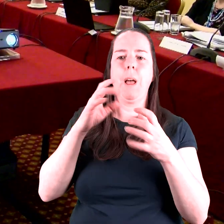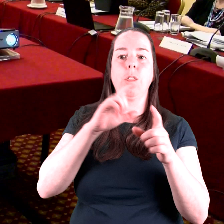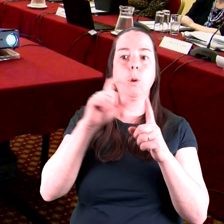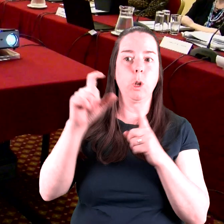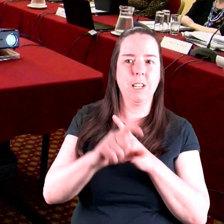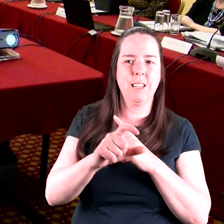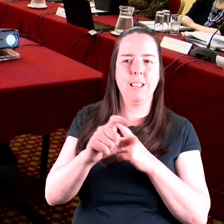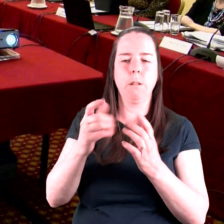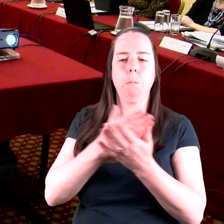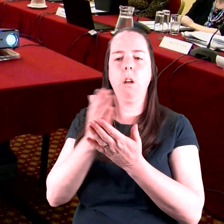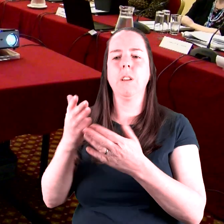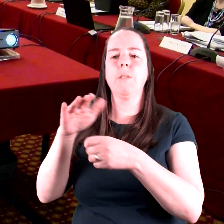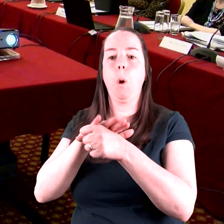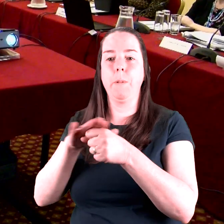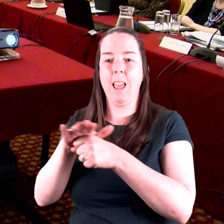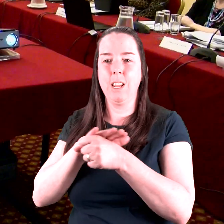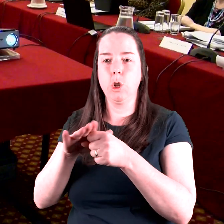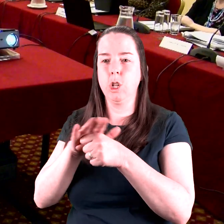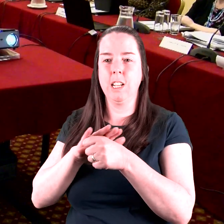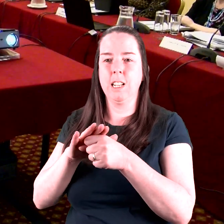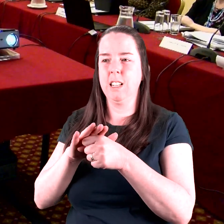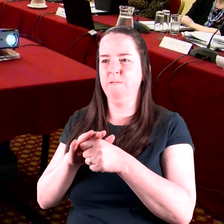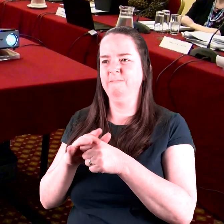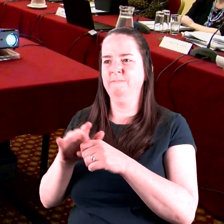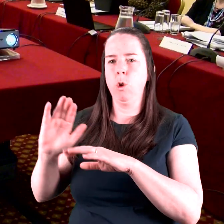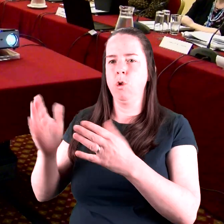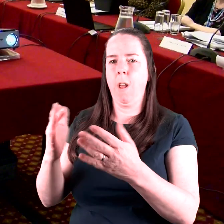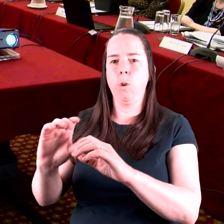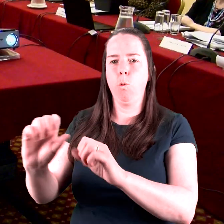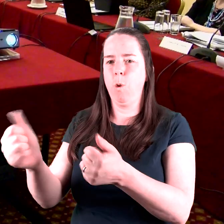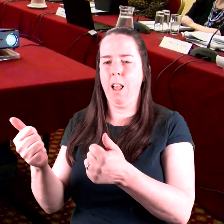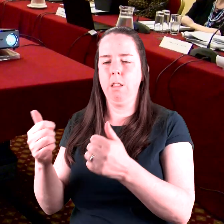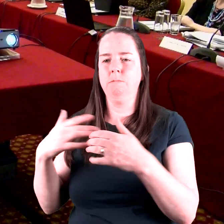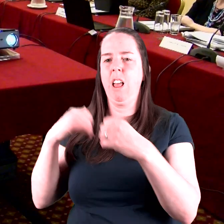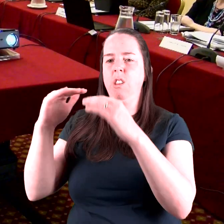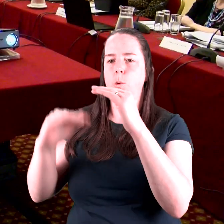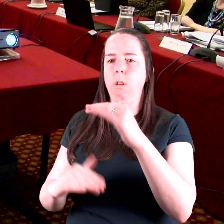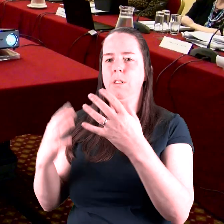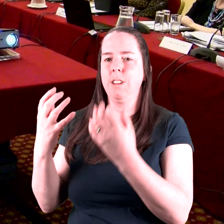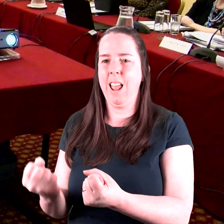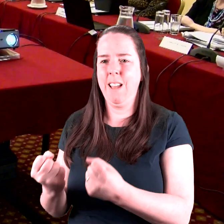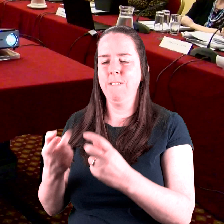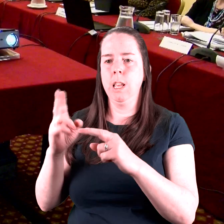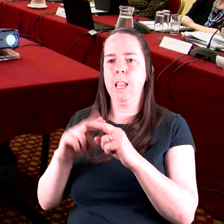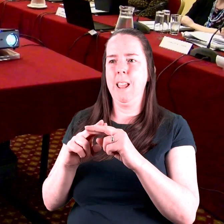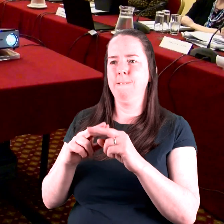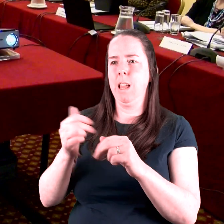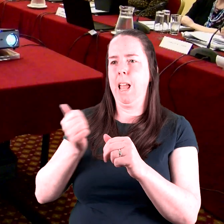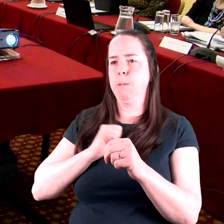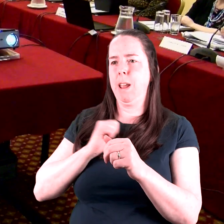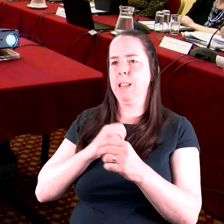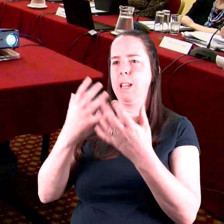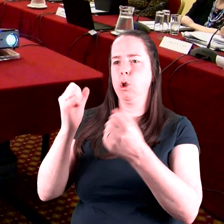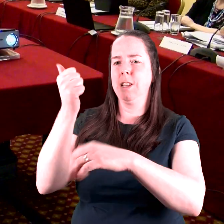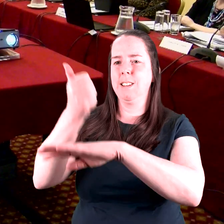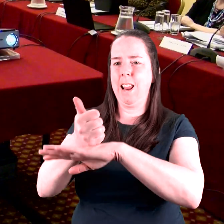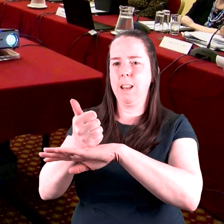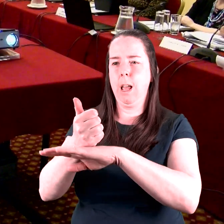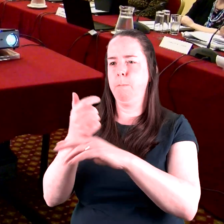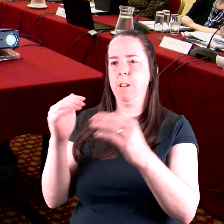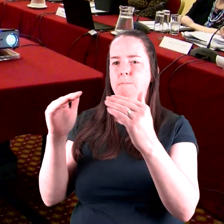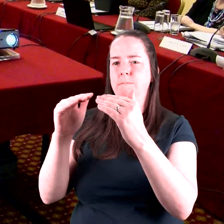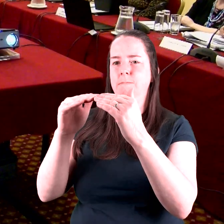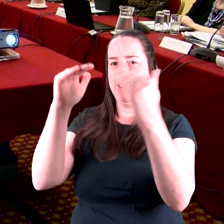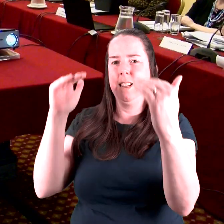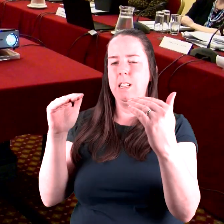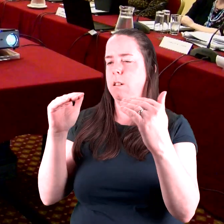communities and parts of our population that have been underserved and suffer from health inequalities, if you don't meet the expectations that you set